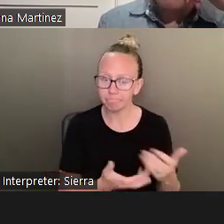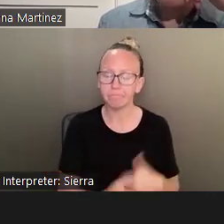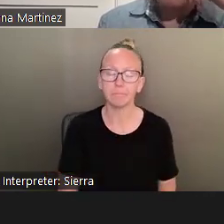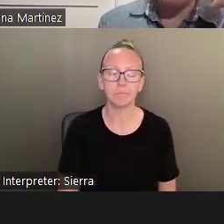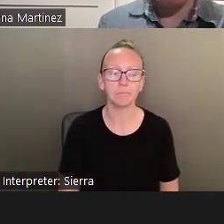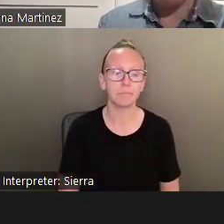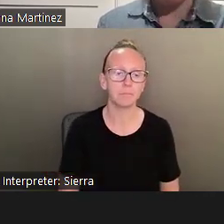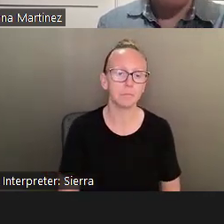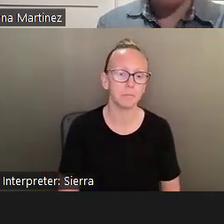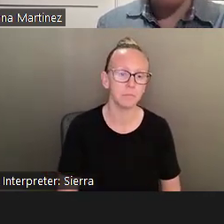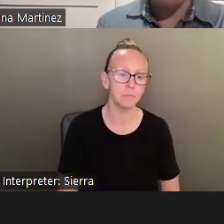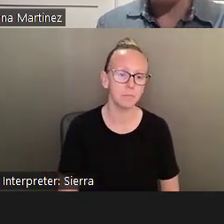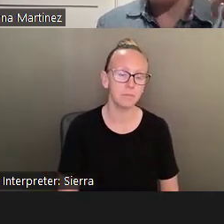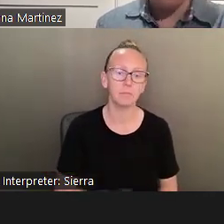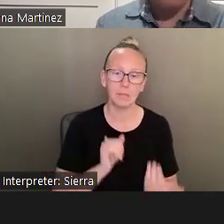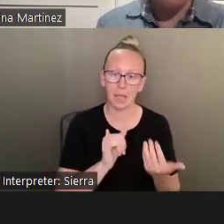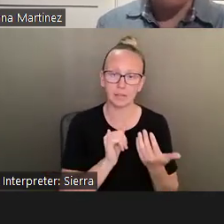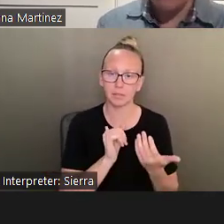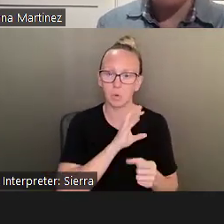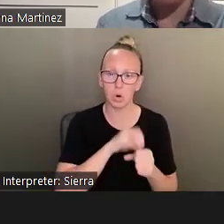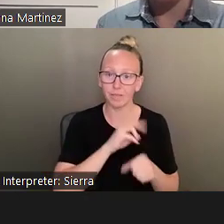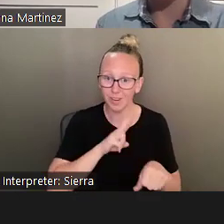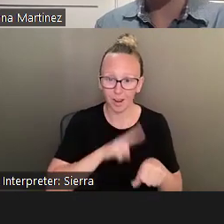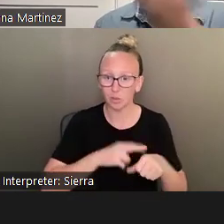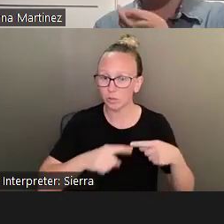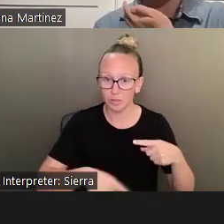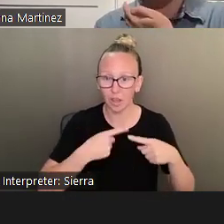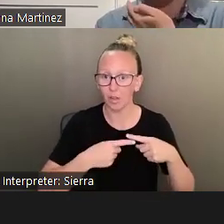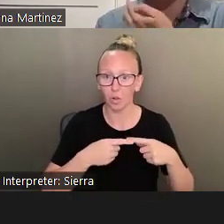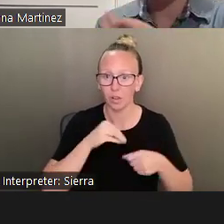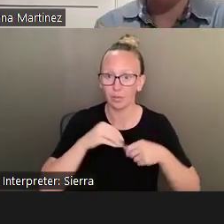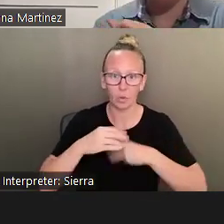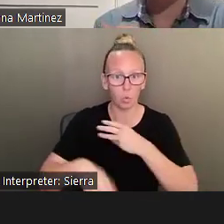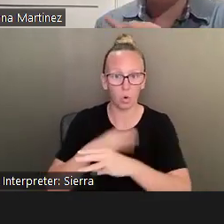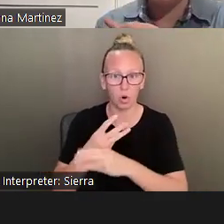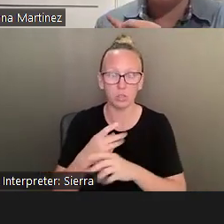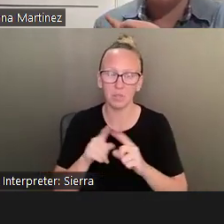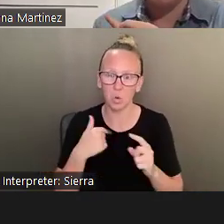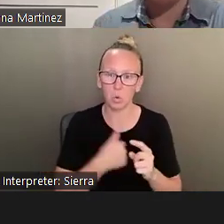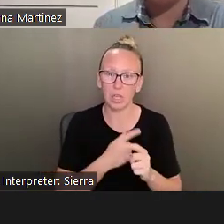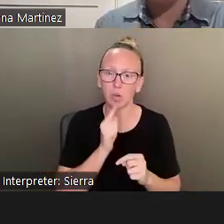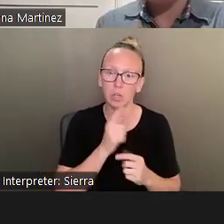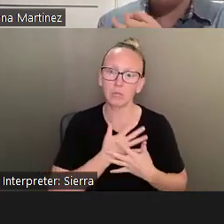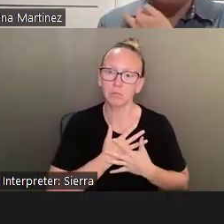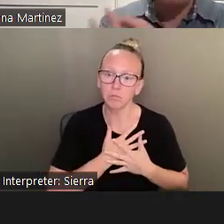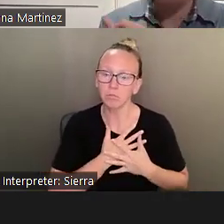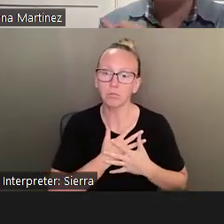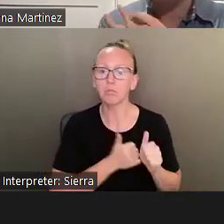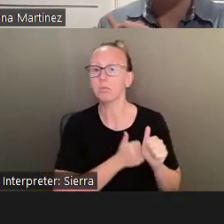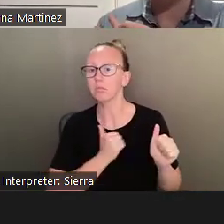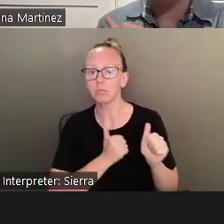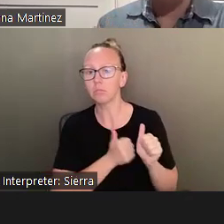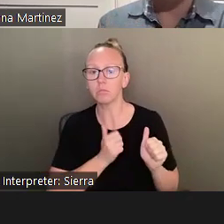And I think that's like part of the natural world, that's part of natural cycles in the world, but something that we are deeply averse to as human beings and do our best